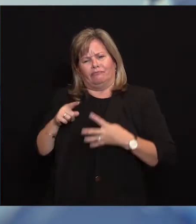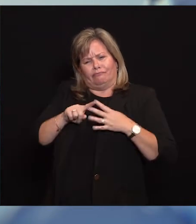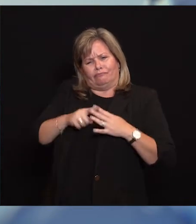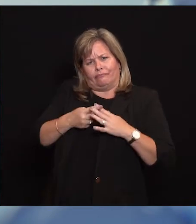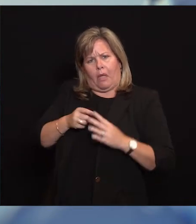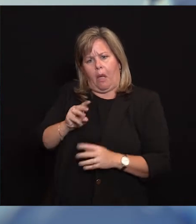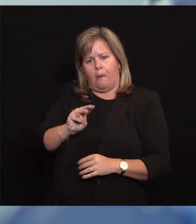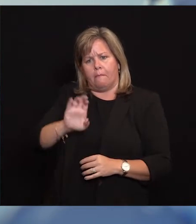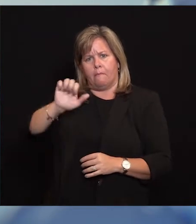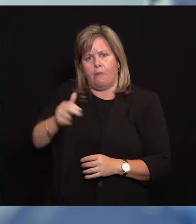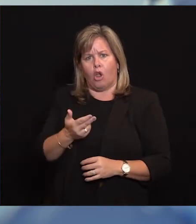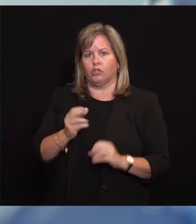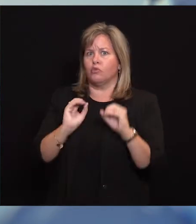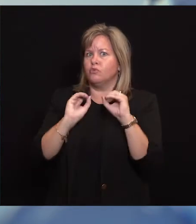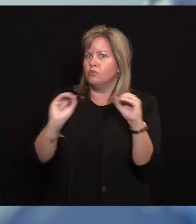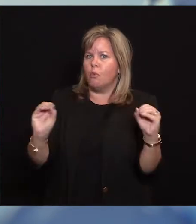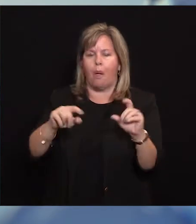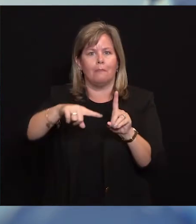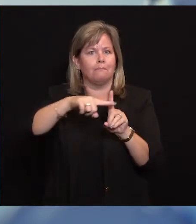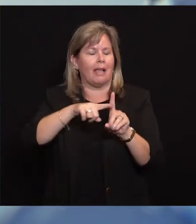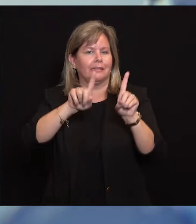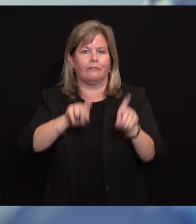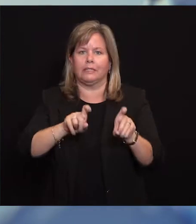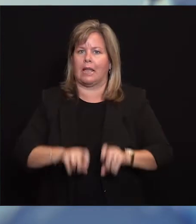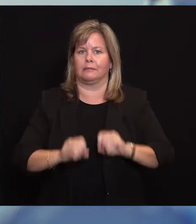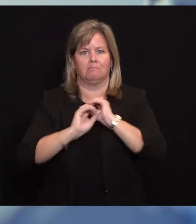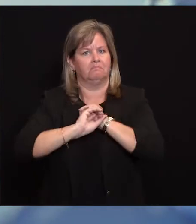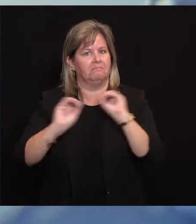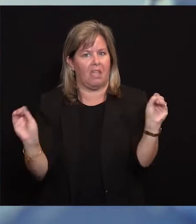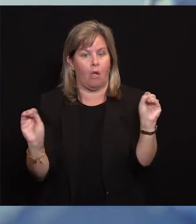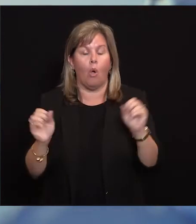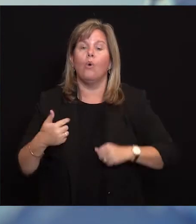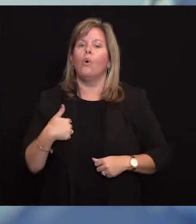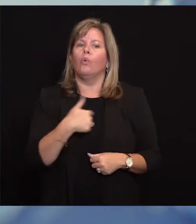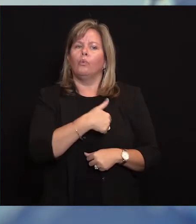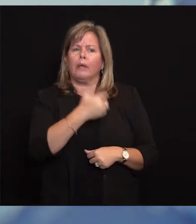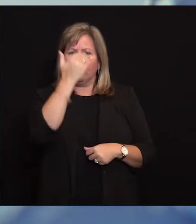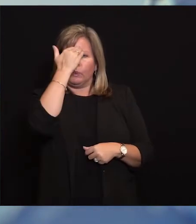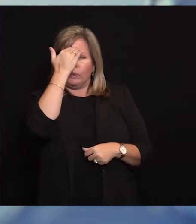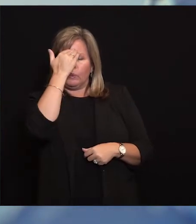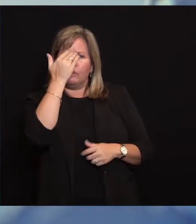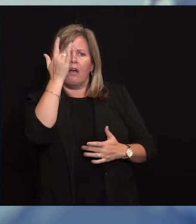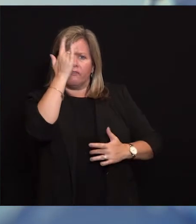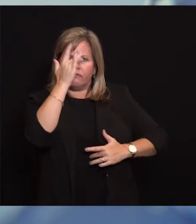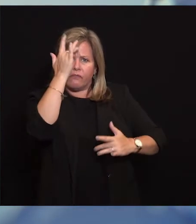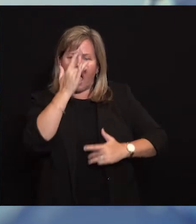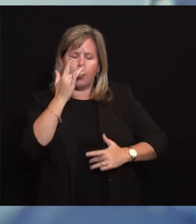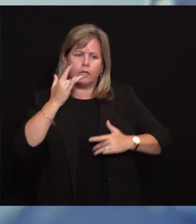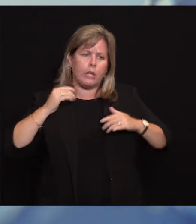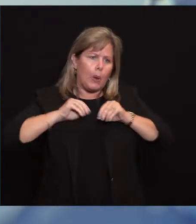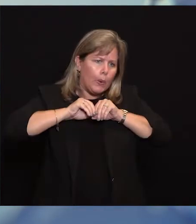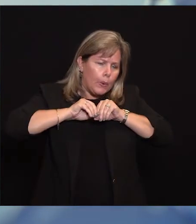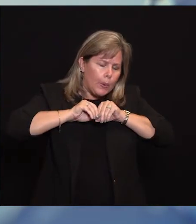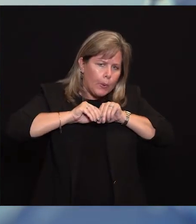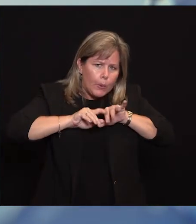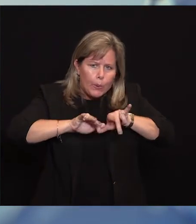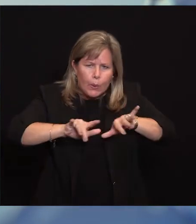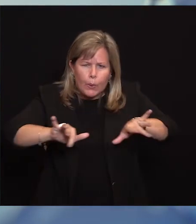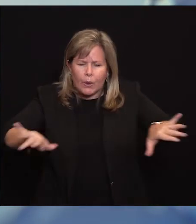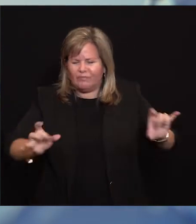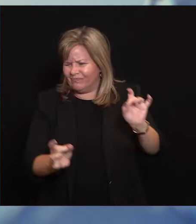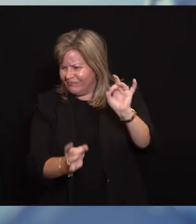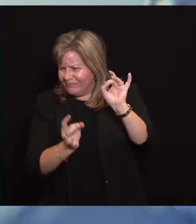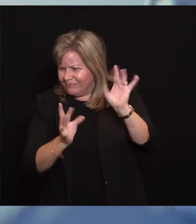tests at that time, but we knew that when a virus like this, that is as contagious as it is, first arrives in